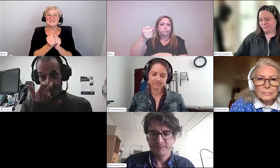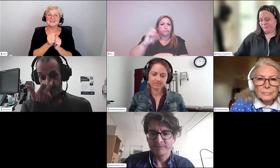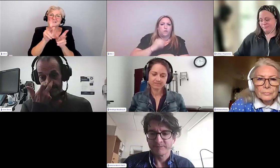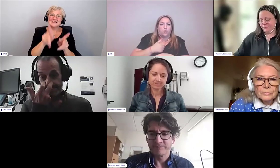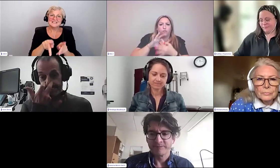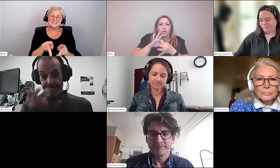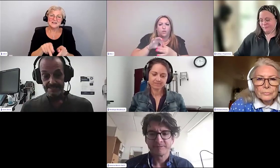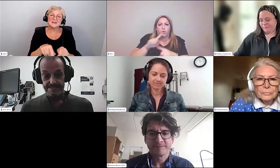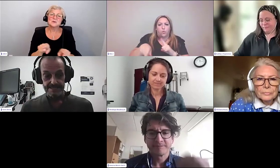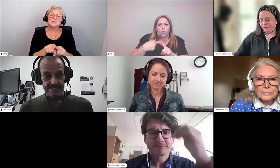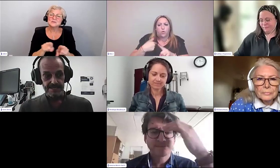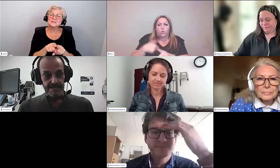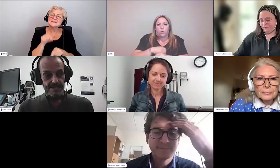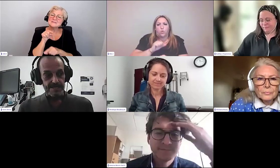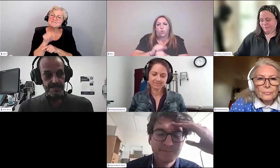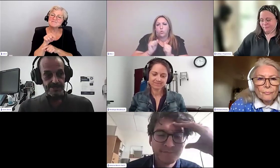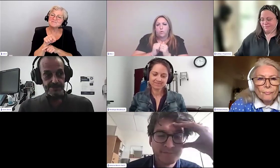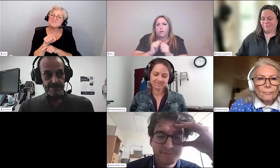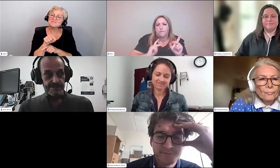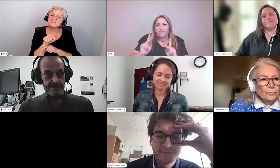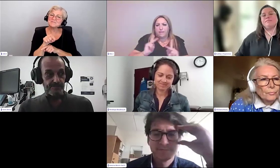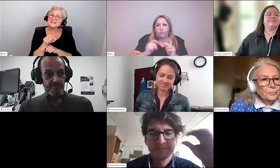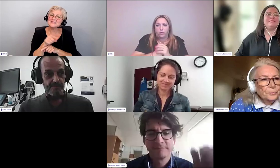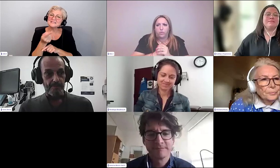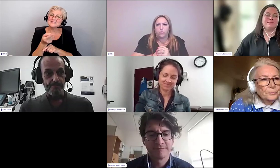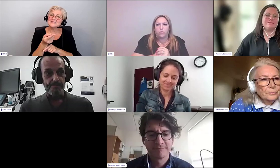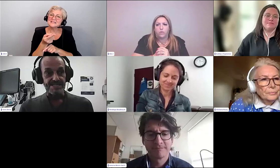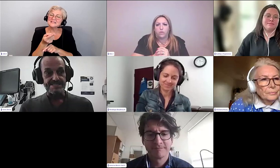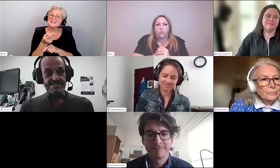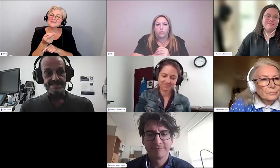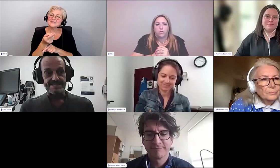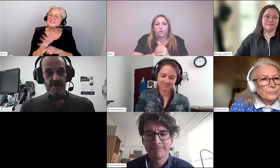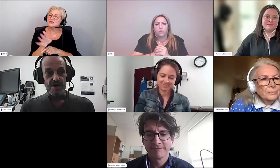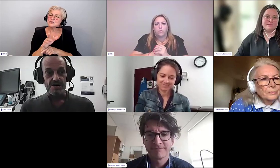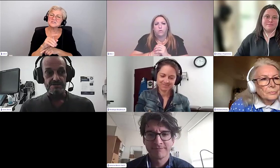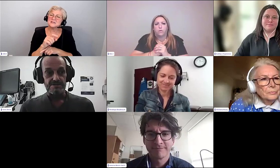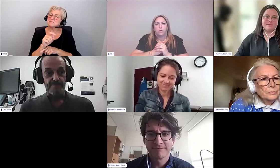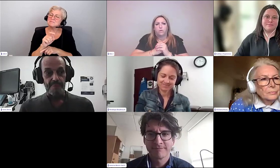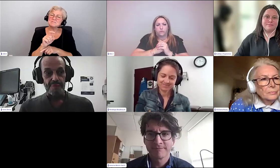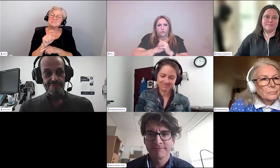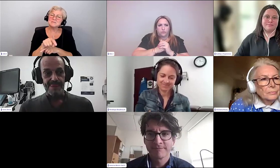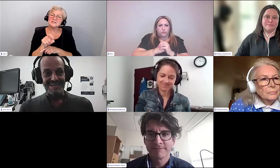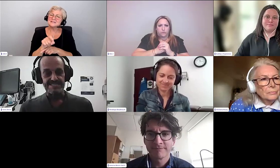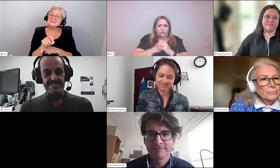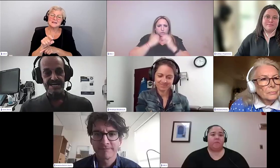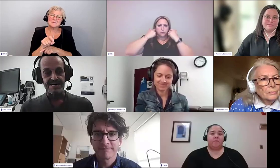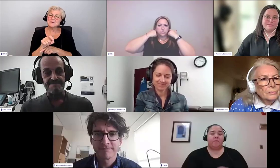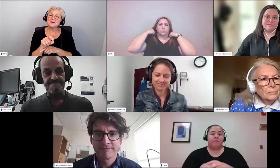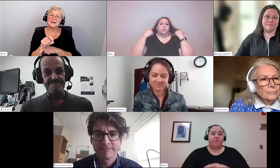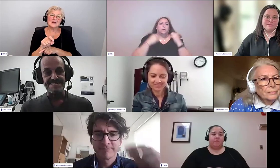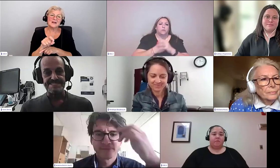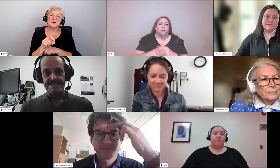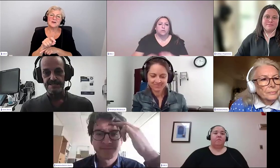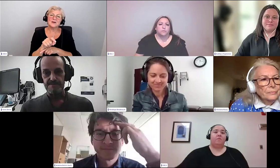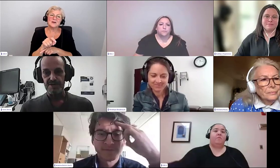people. It is something that is not